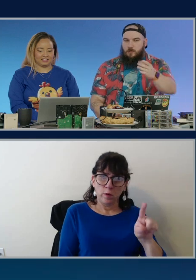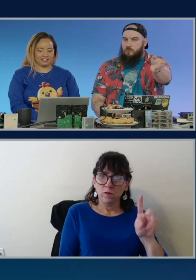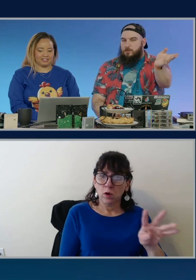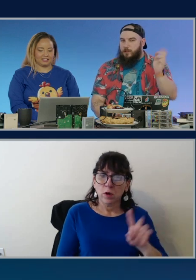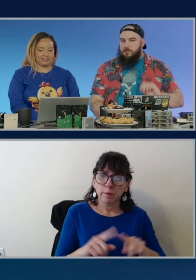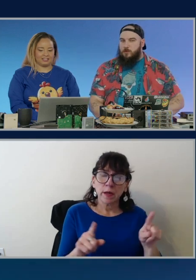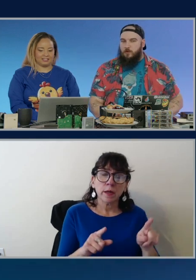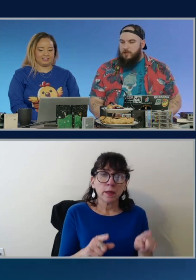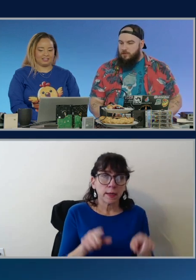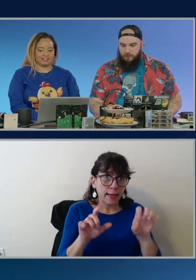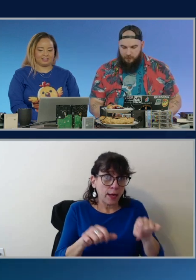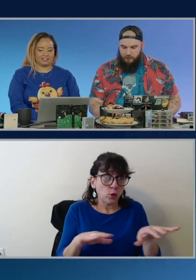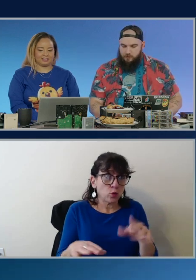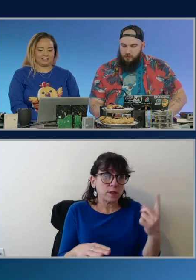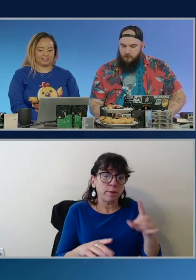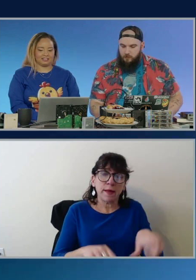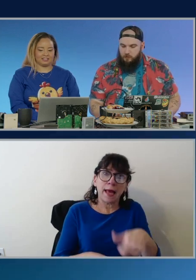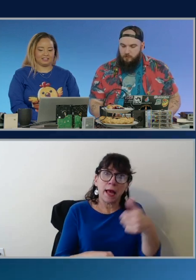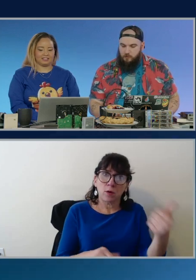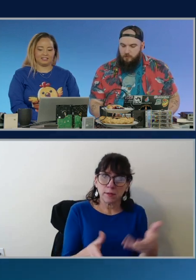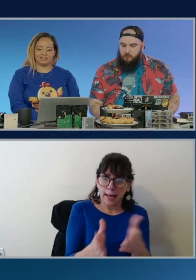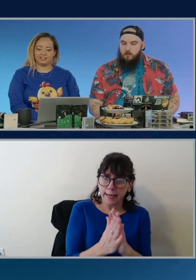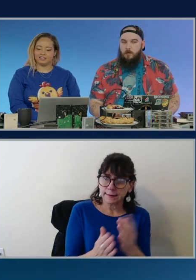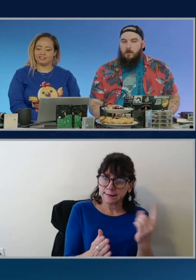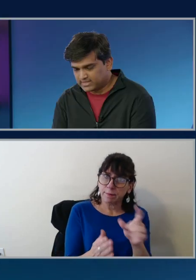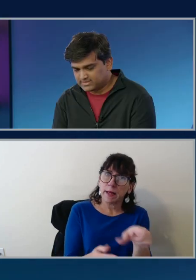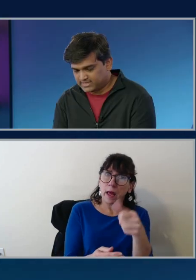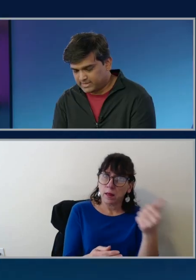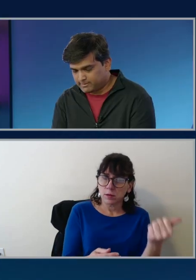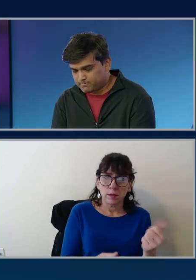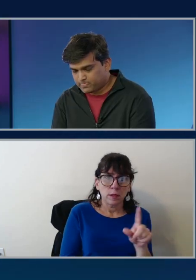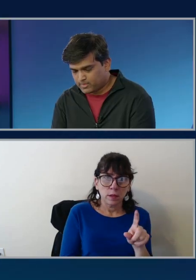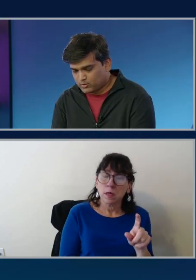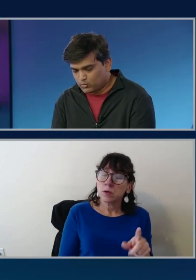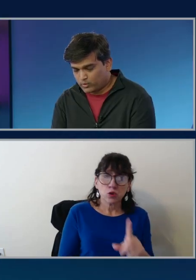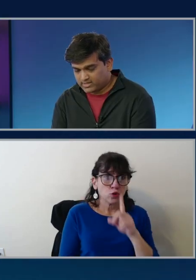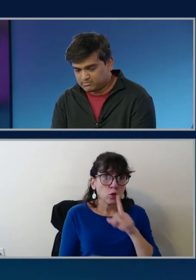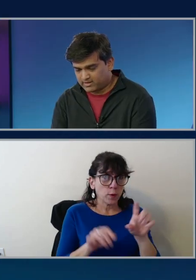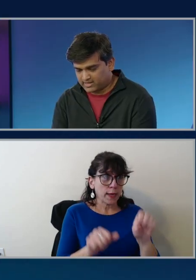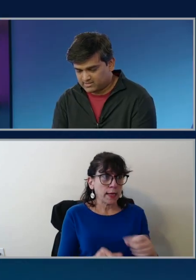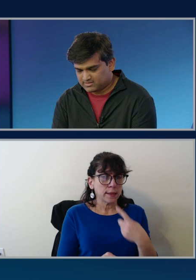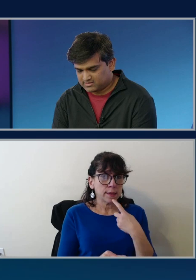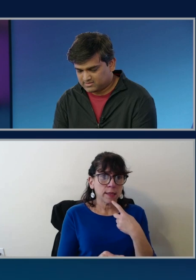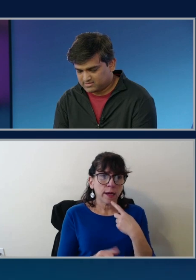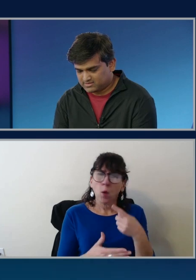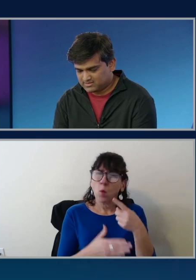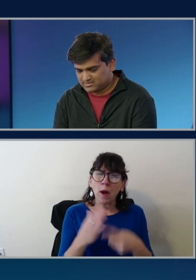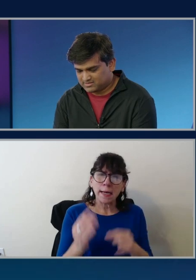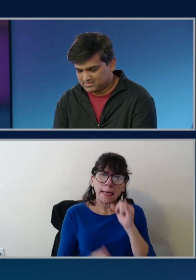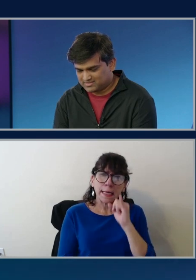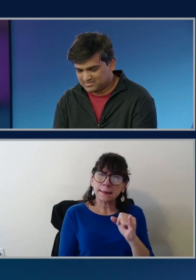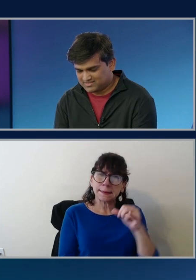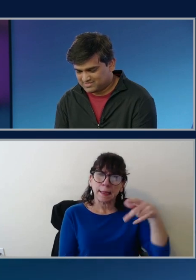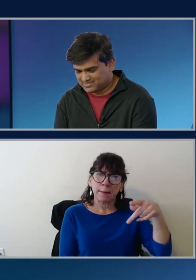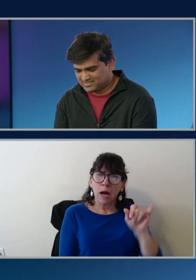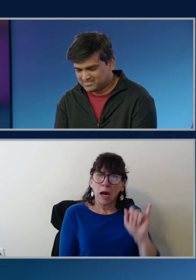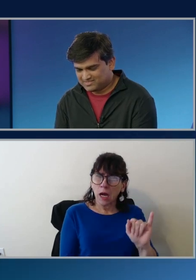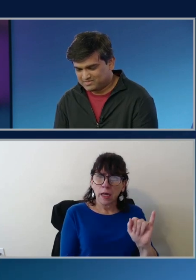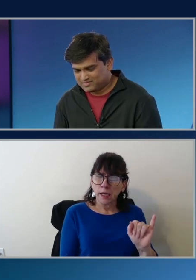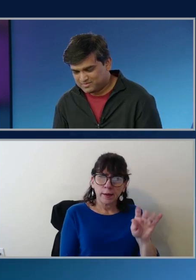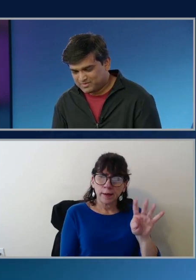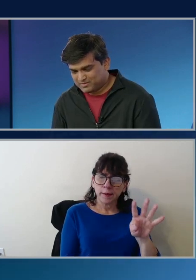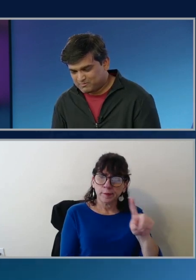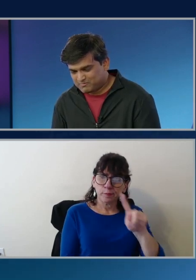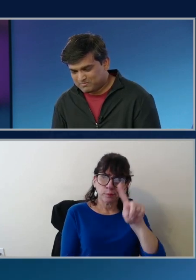Like, can you do something else? Can you ask it something else? Sure. So we can say, what is pi? What is pi? Okay.